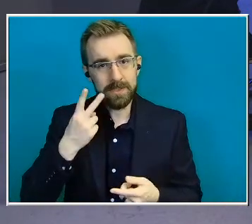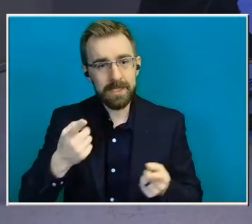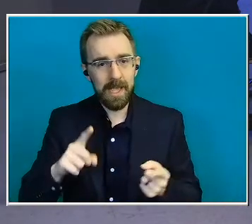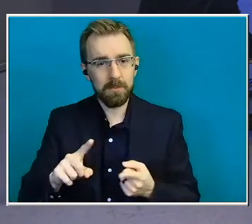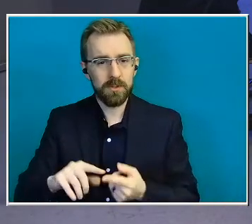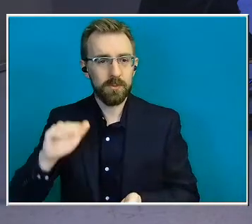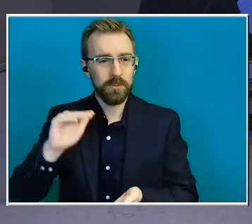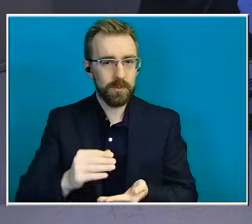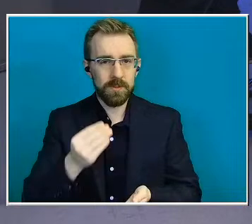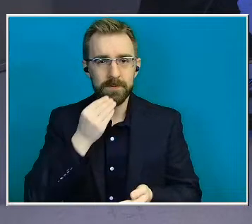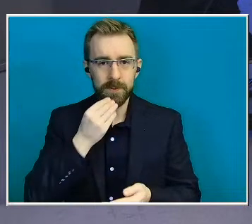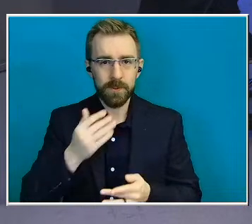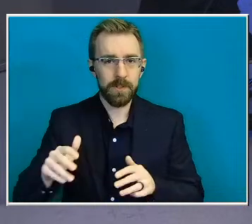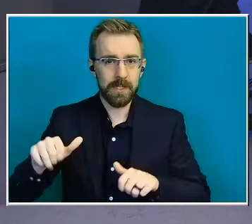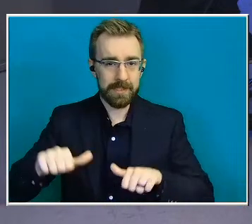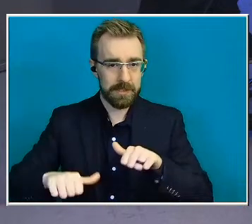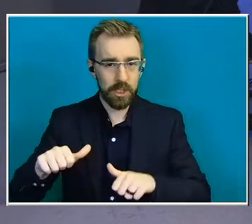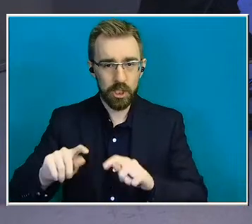team?